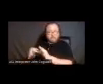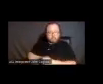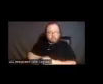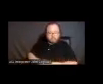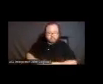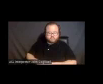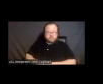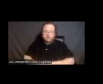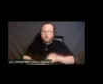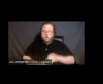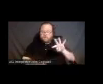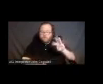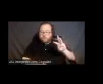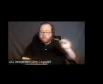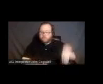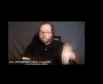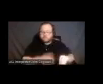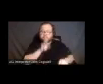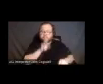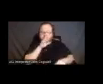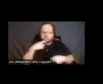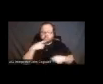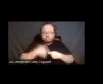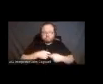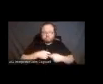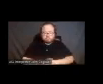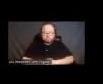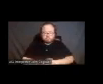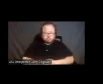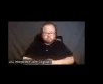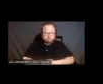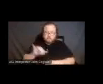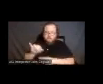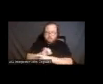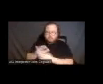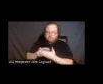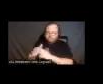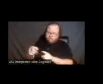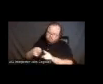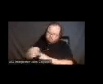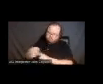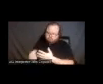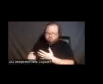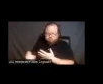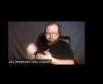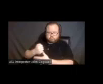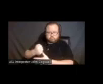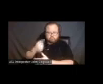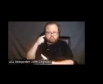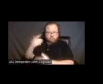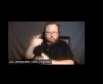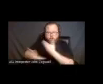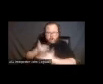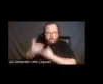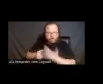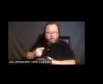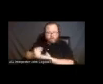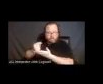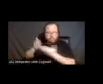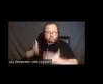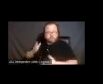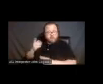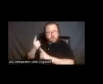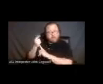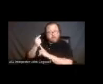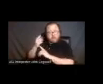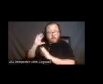speaks Spanish. Interns become a prime candidate pool for hiring new department therapists. Last year's